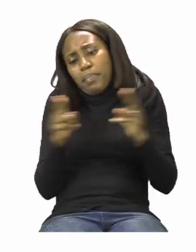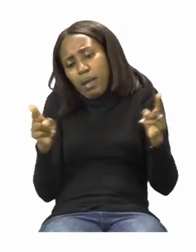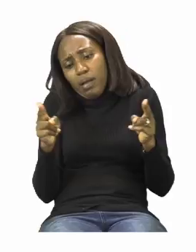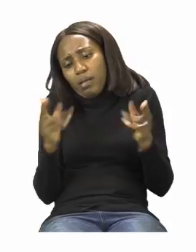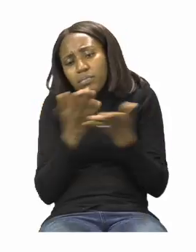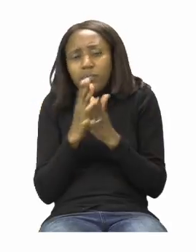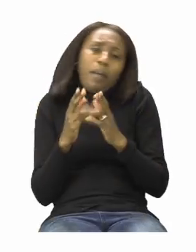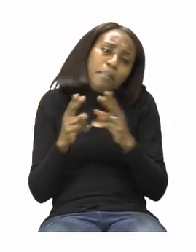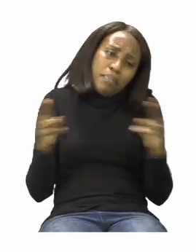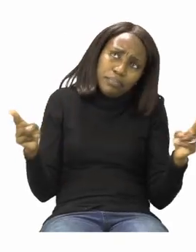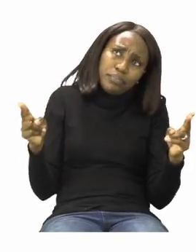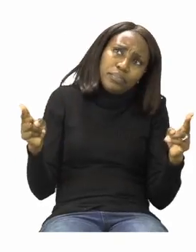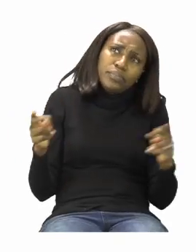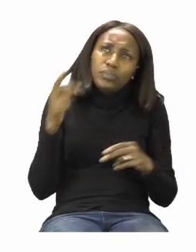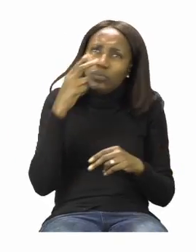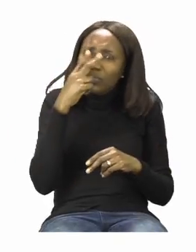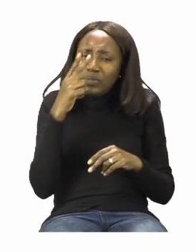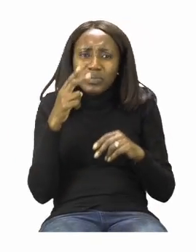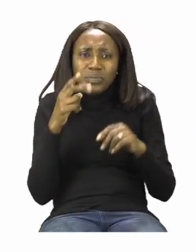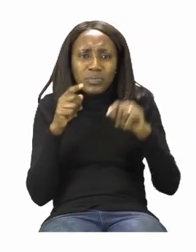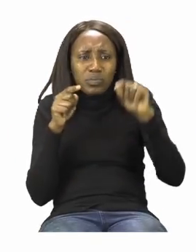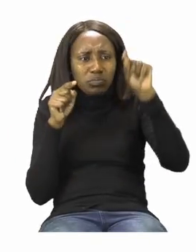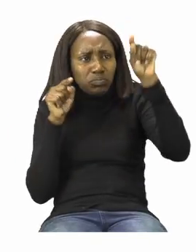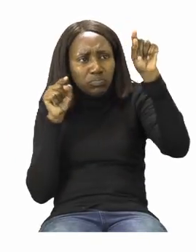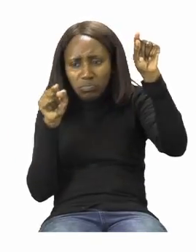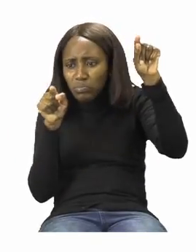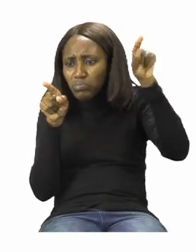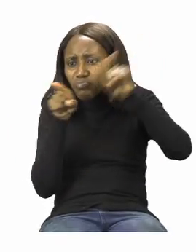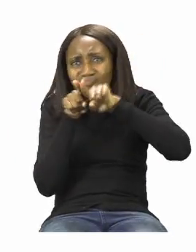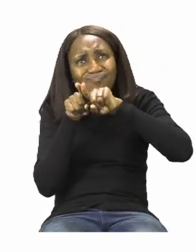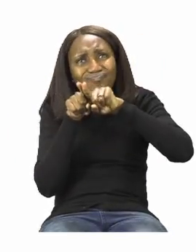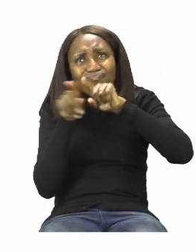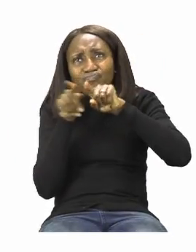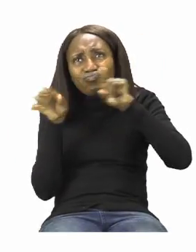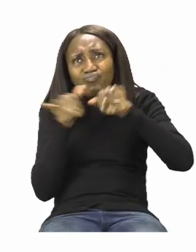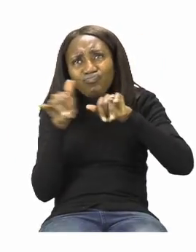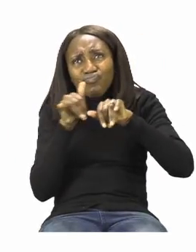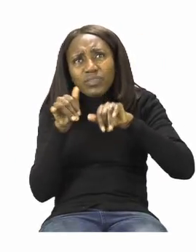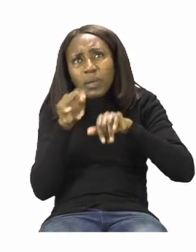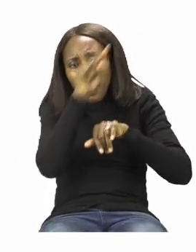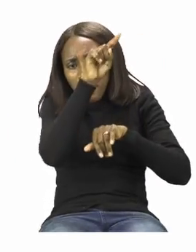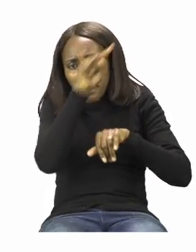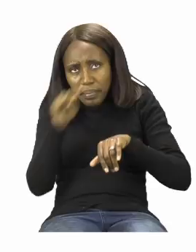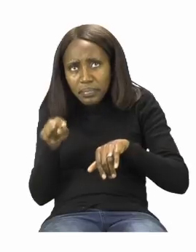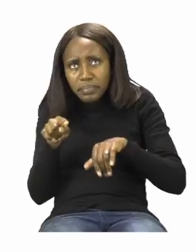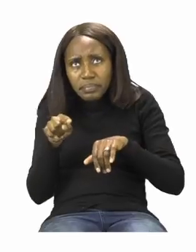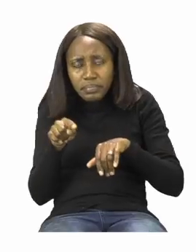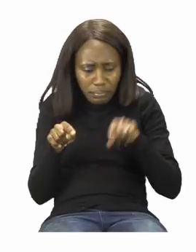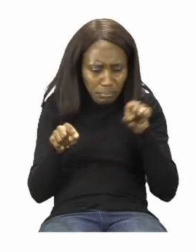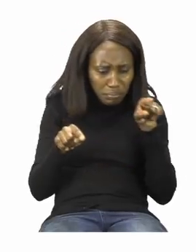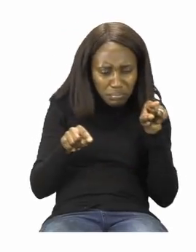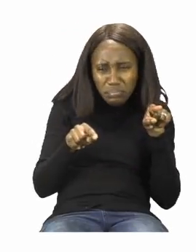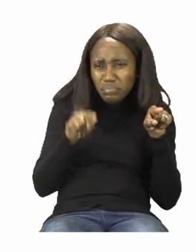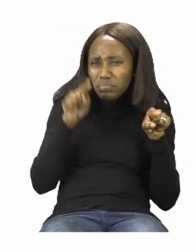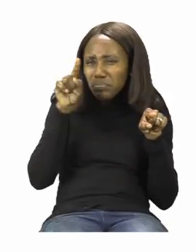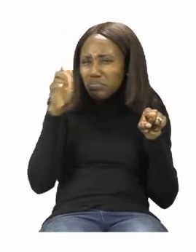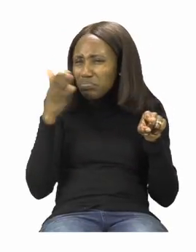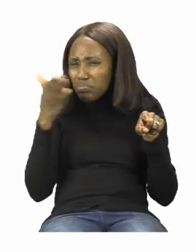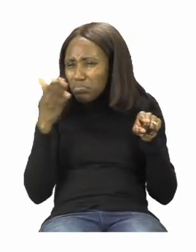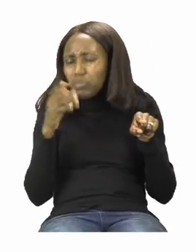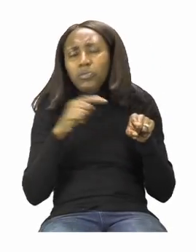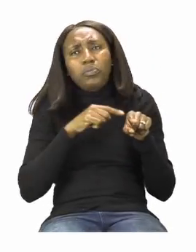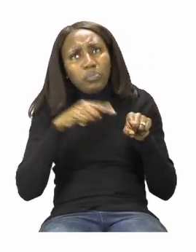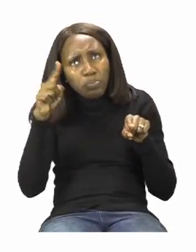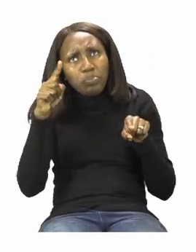ruler and try and find their friend and match with a beautiful line. You can even